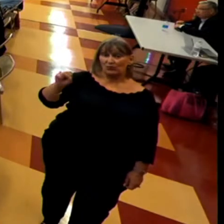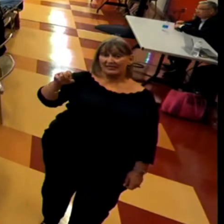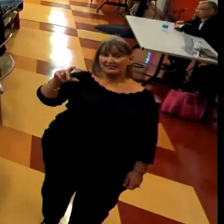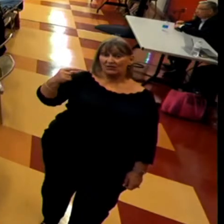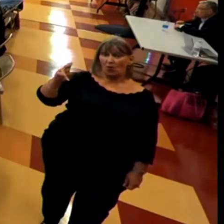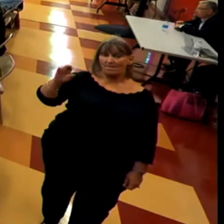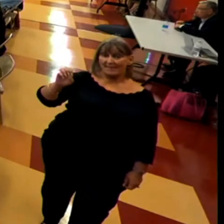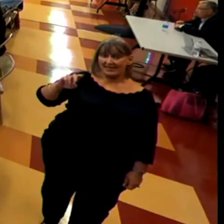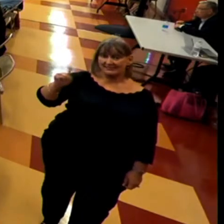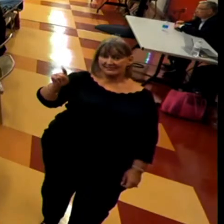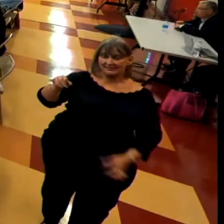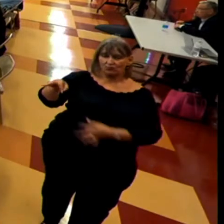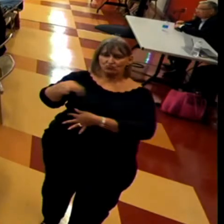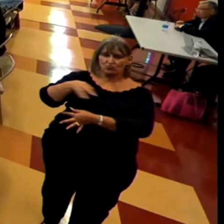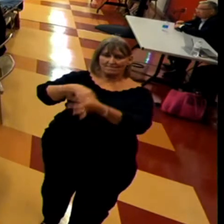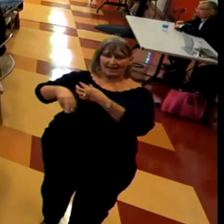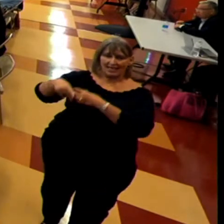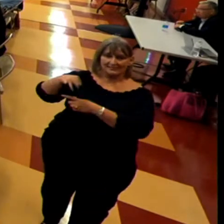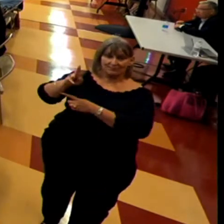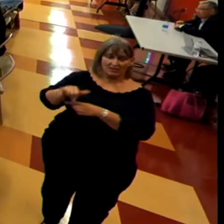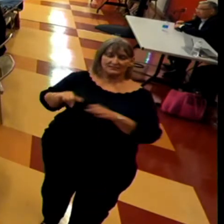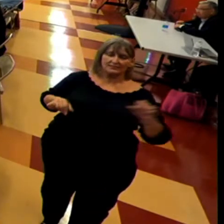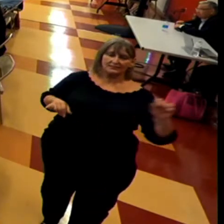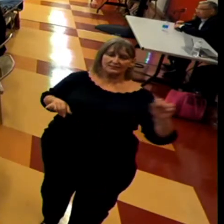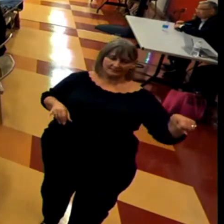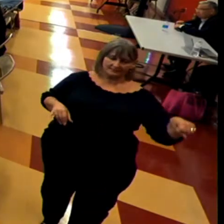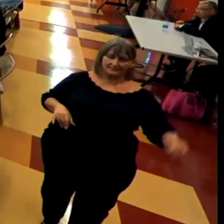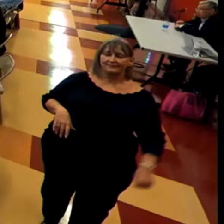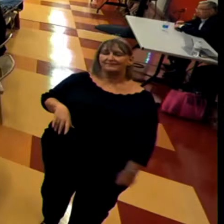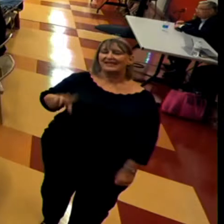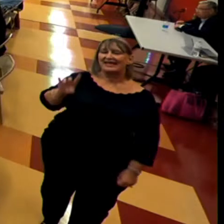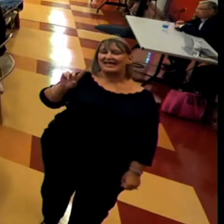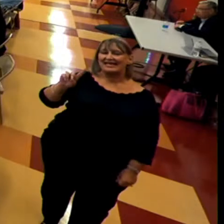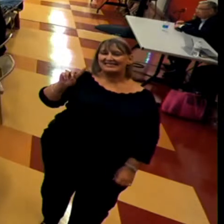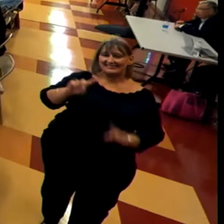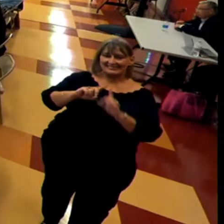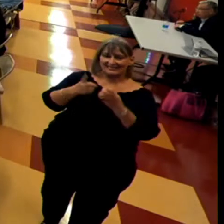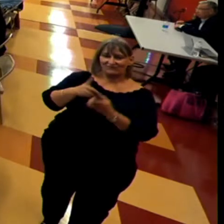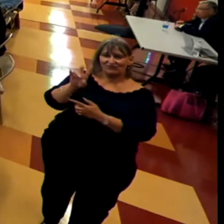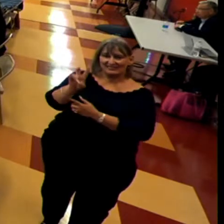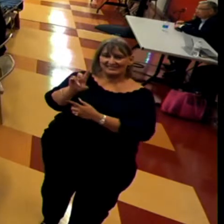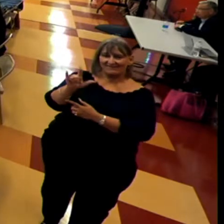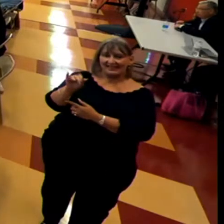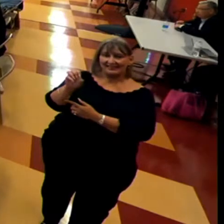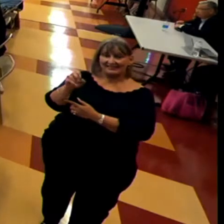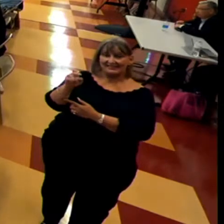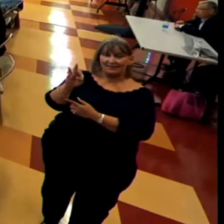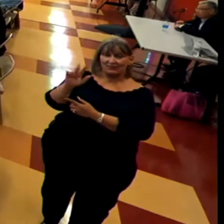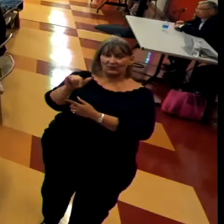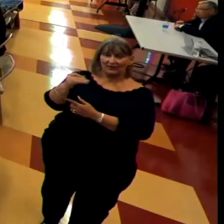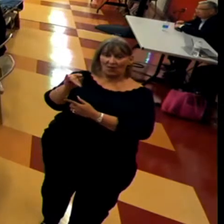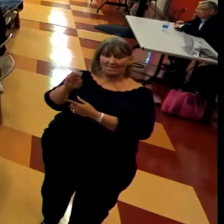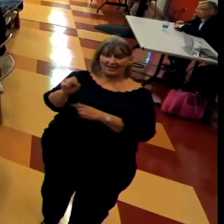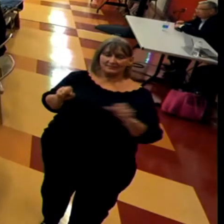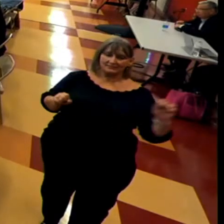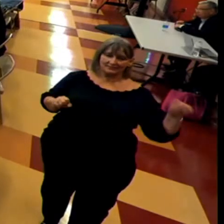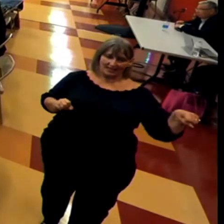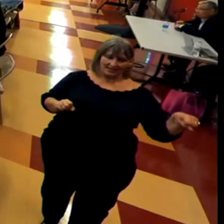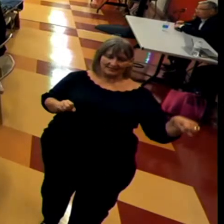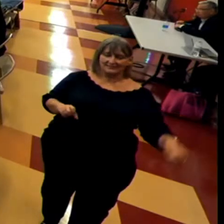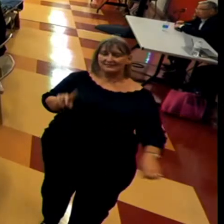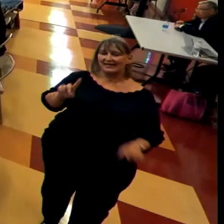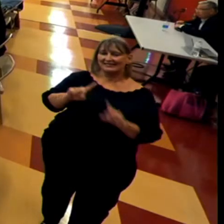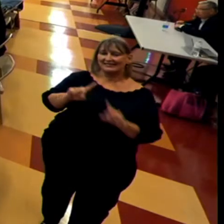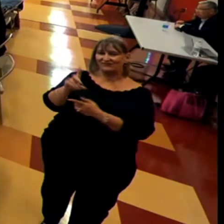proxy. Yay. District 7, Lisa Marie Gomez. Yay. District